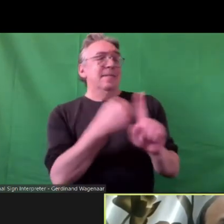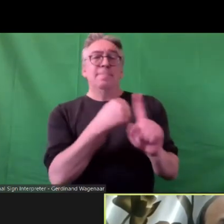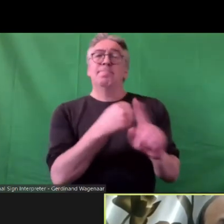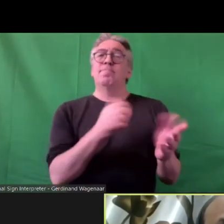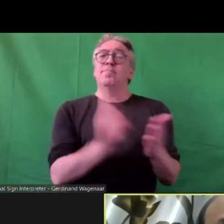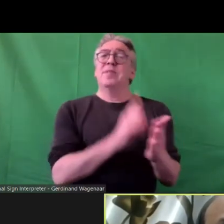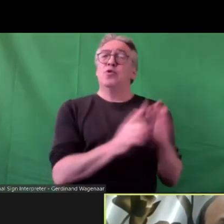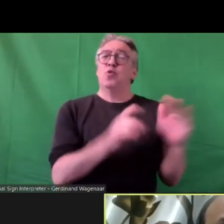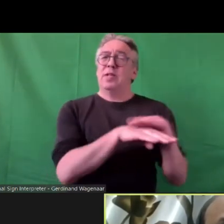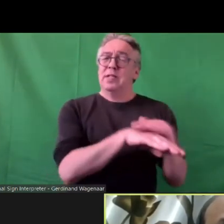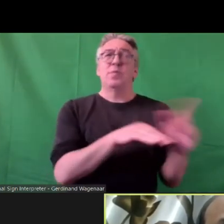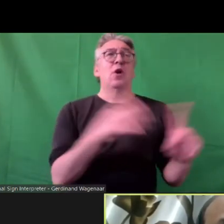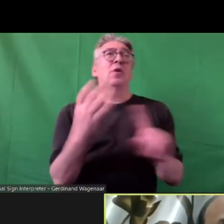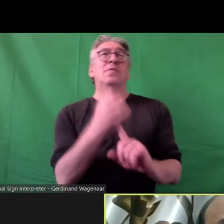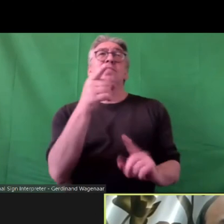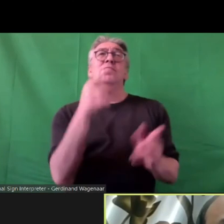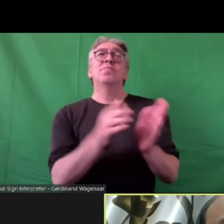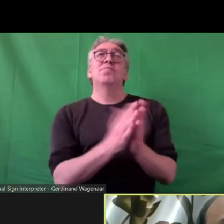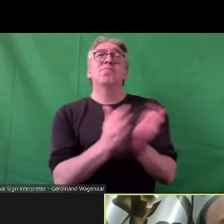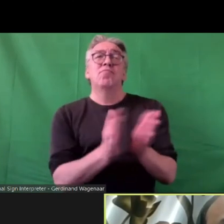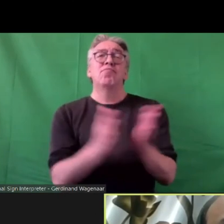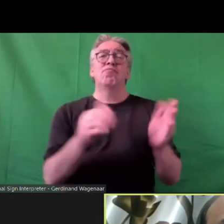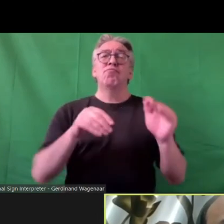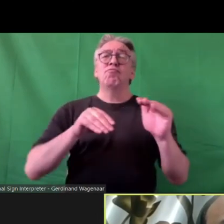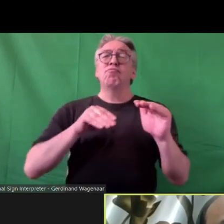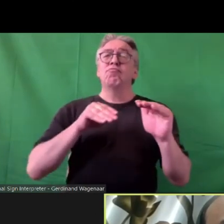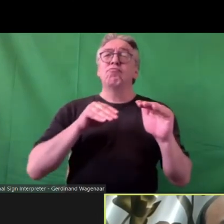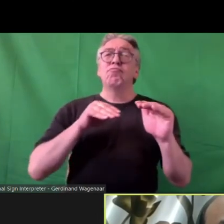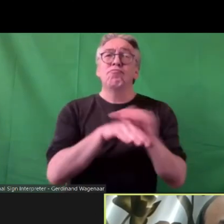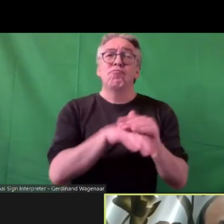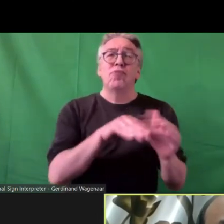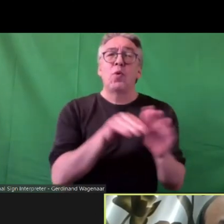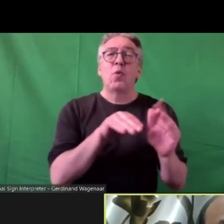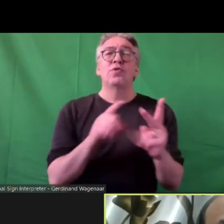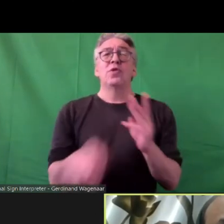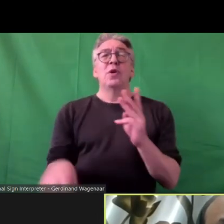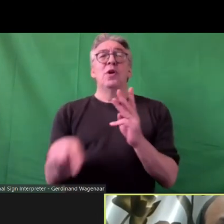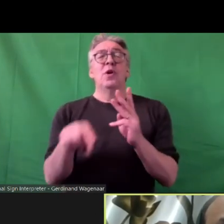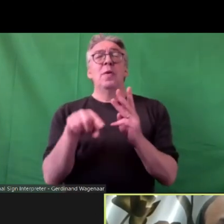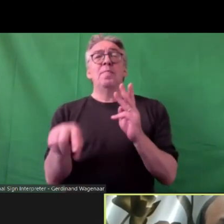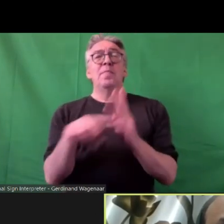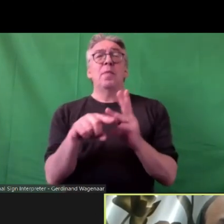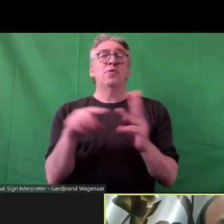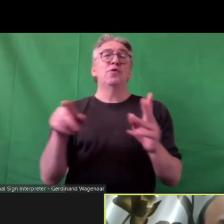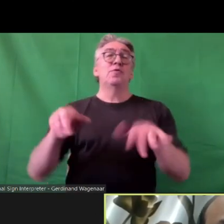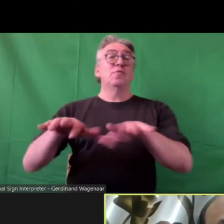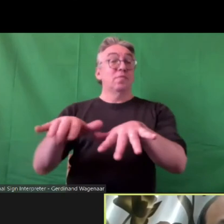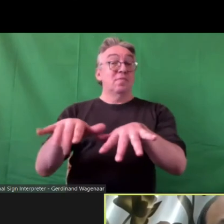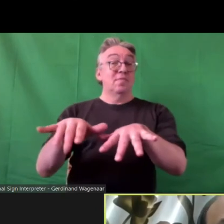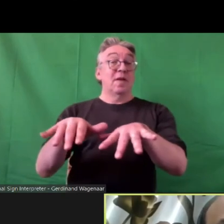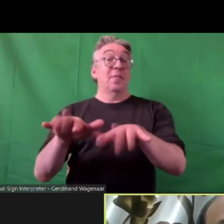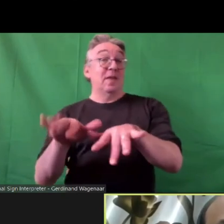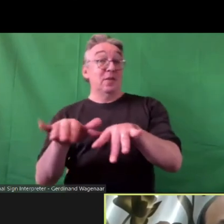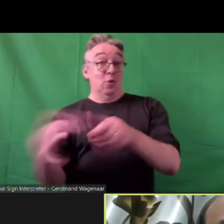book reader, multimedia talking book, and also promote the digital inclusion, such as web accessibility, et cetera.